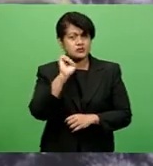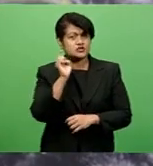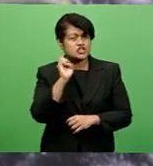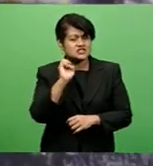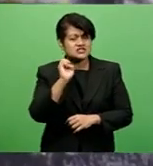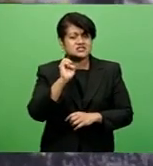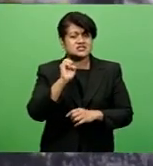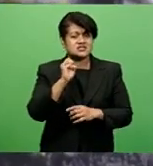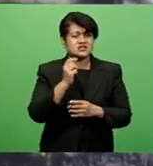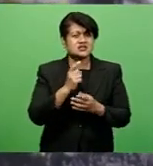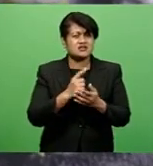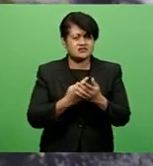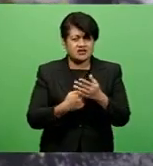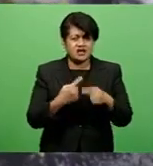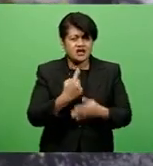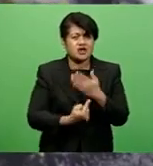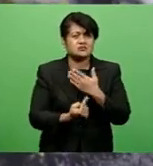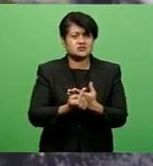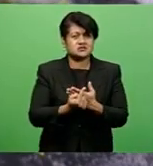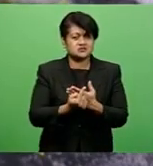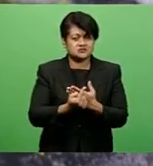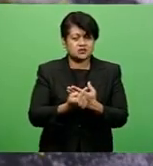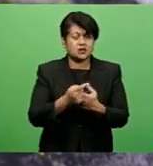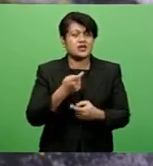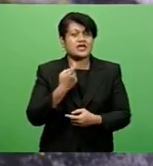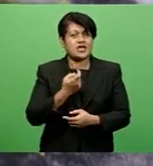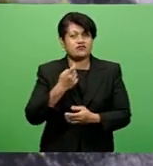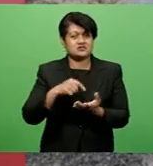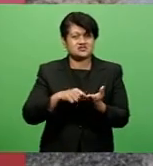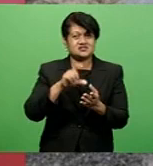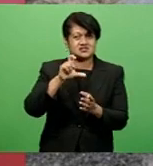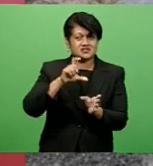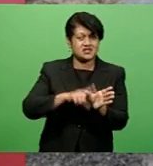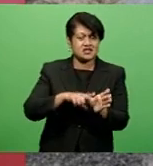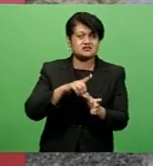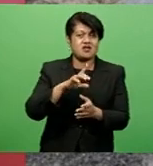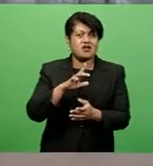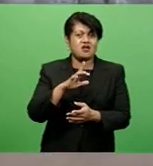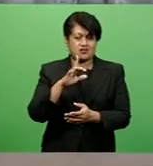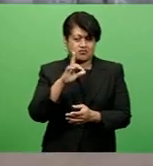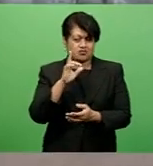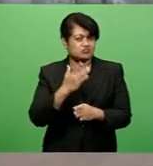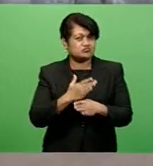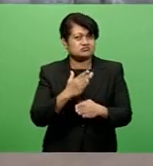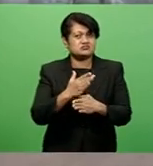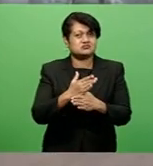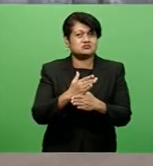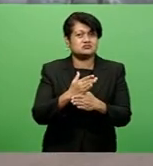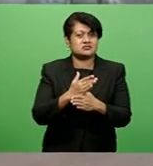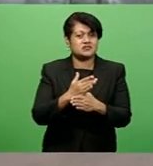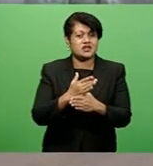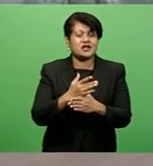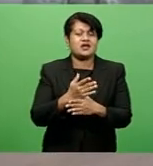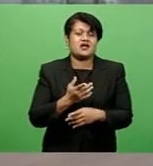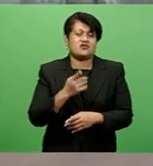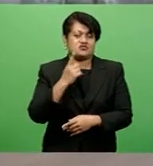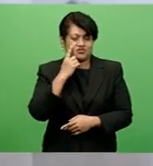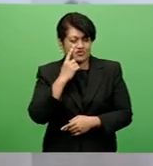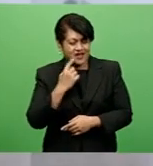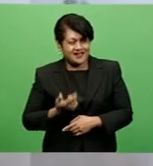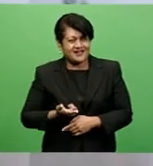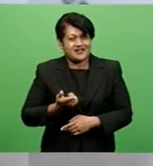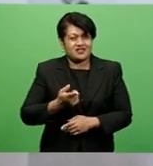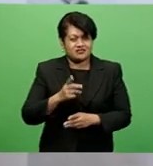procedures, contractors have halted all TC Yasa rehabilitation work. We'll let the weather pass, and then